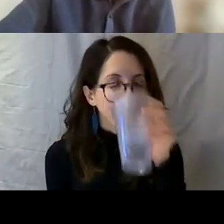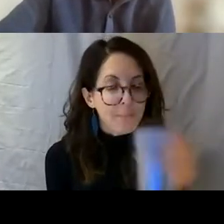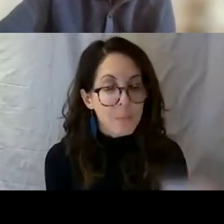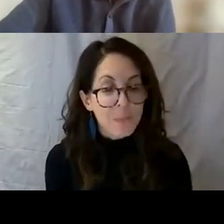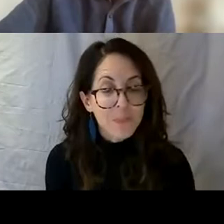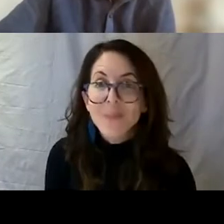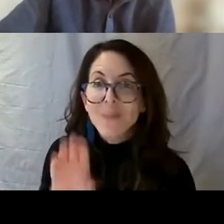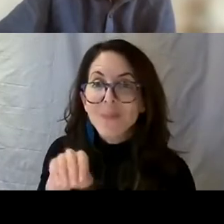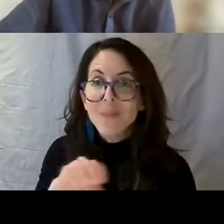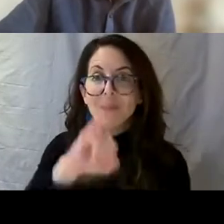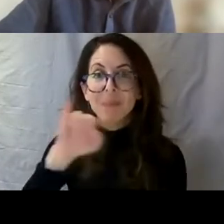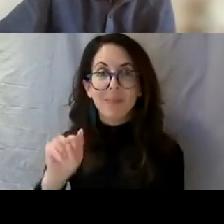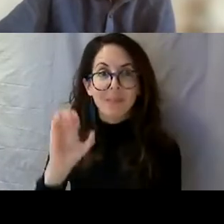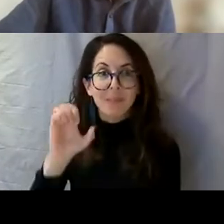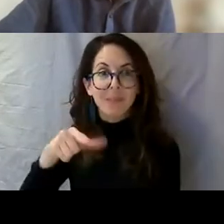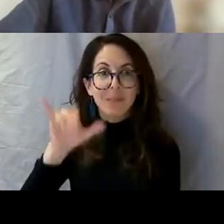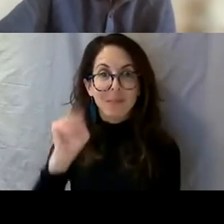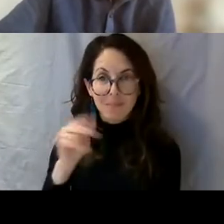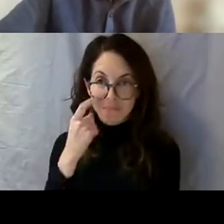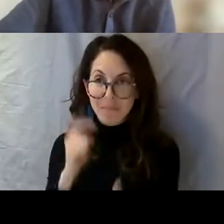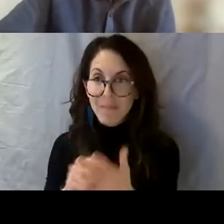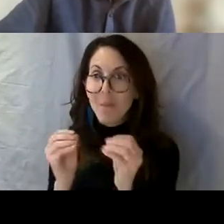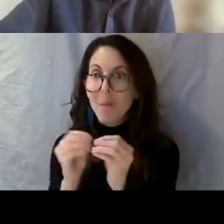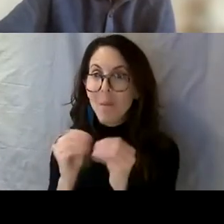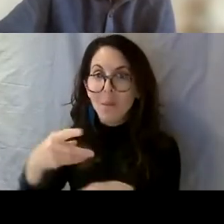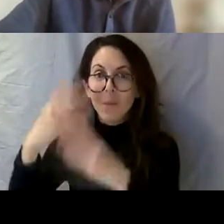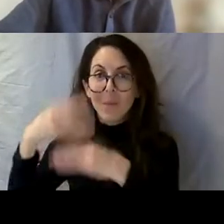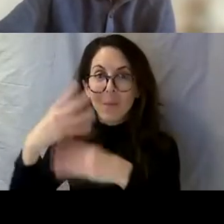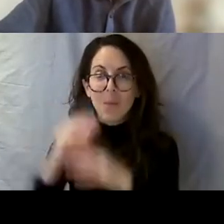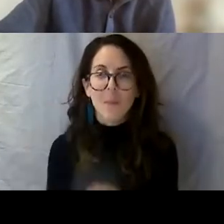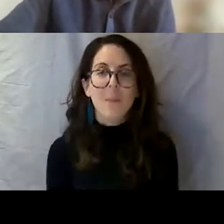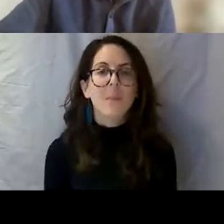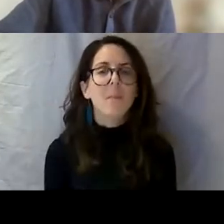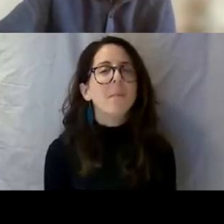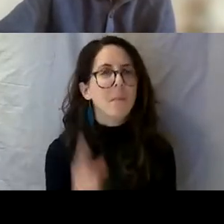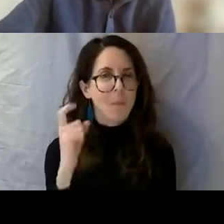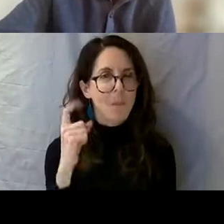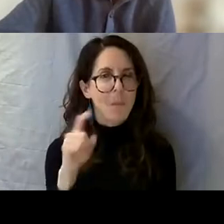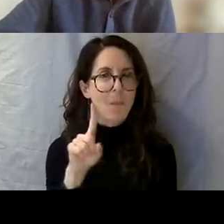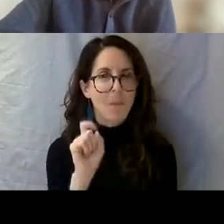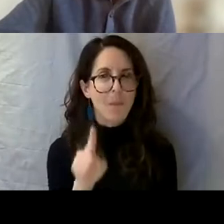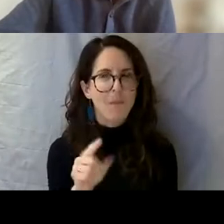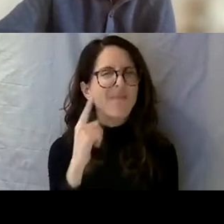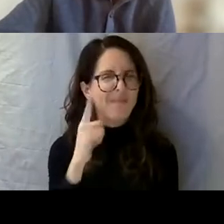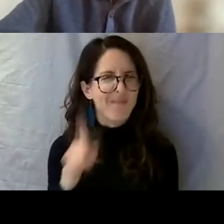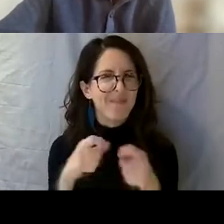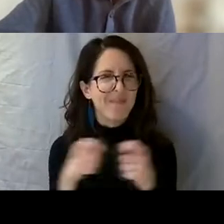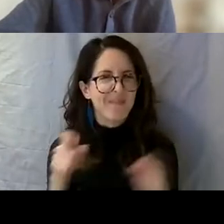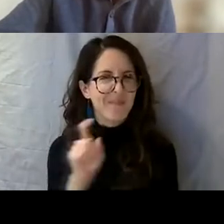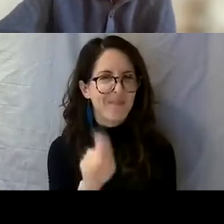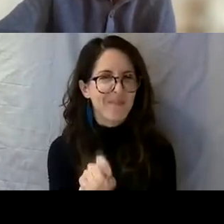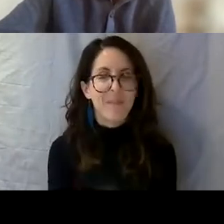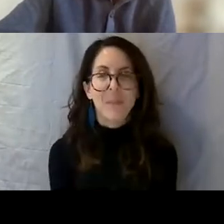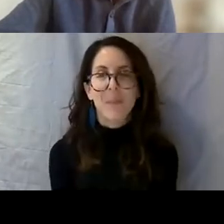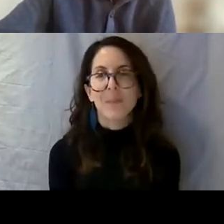Jacqueline, what else are we finding in the Q&A section? We have one more question, and then probably should wrap up, but you know, it